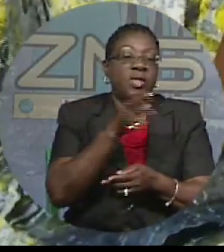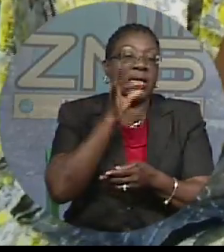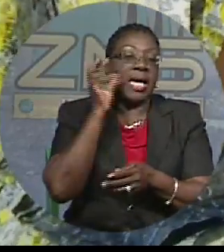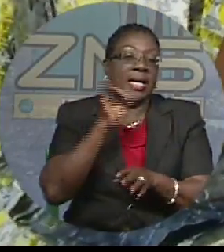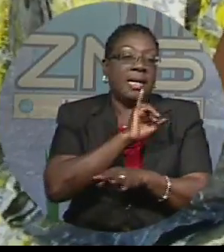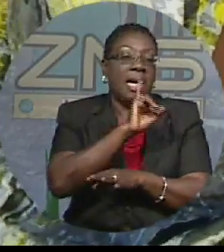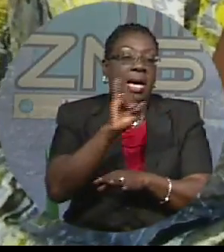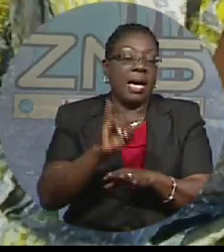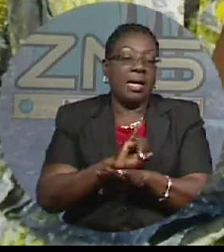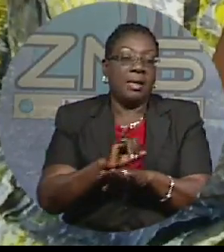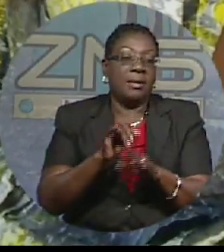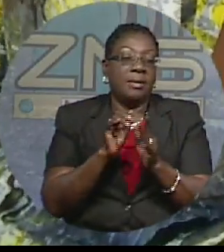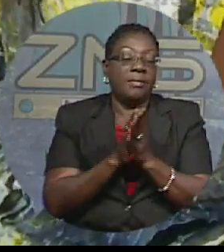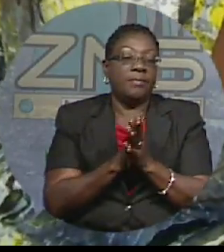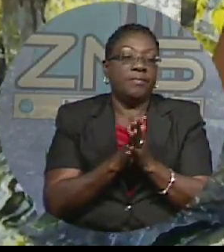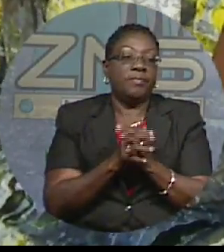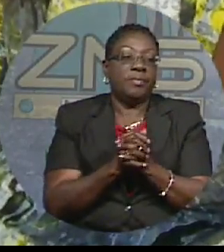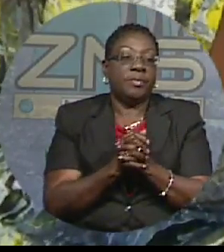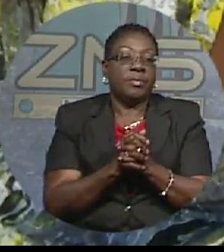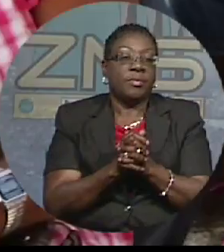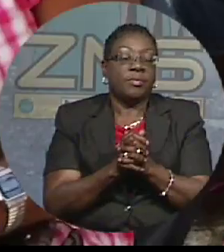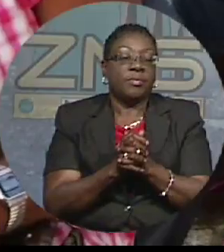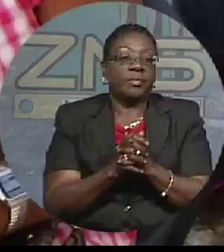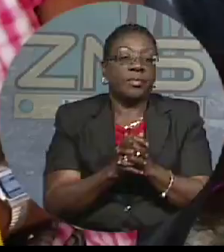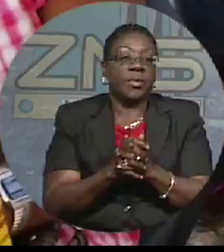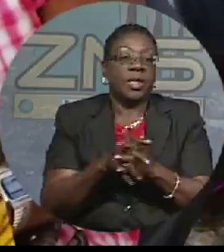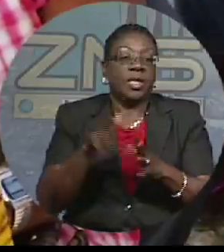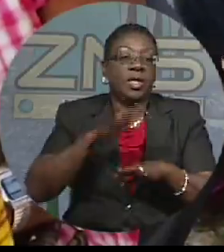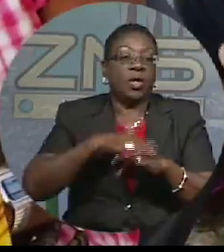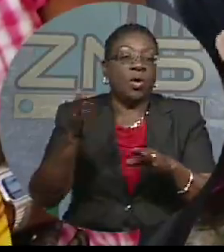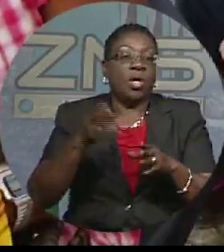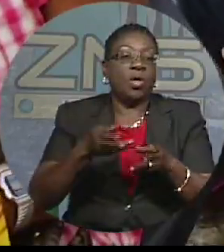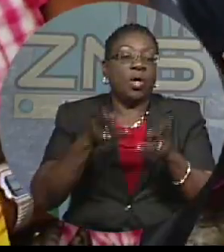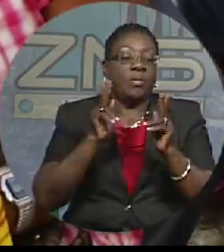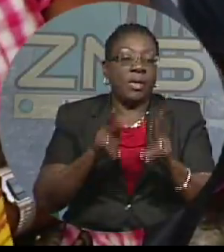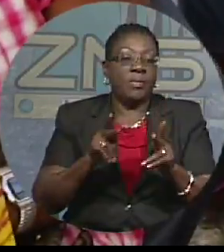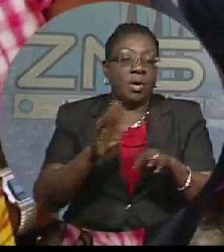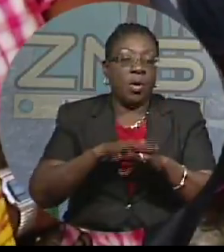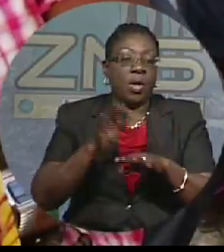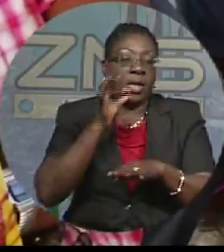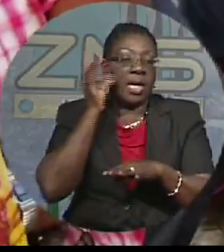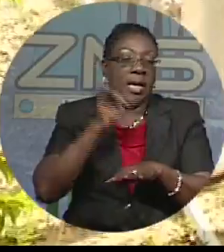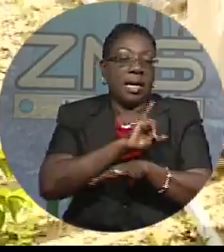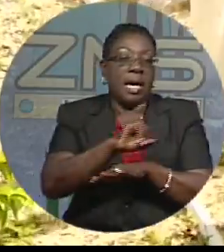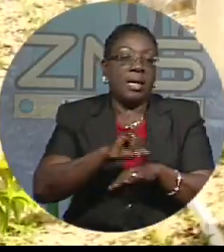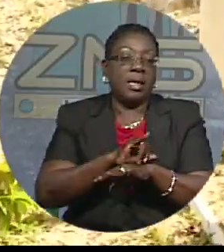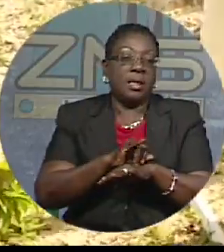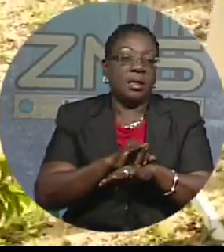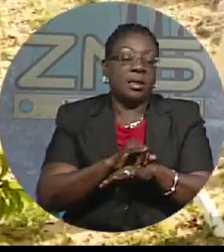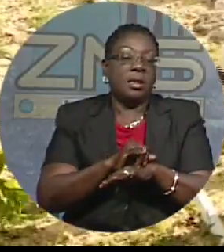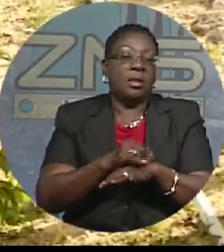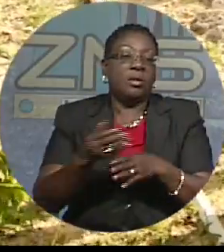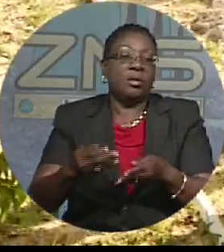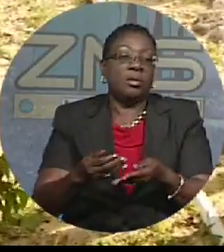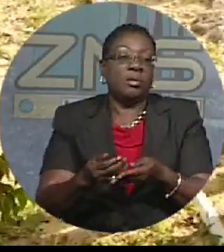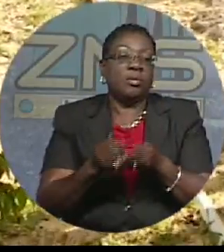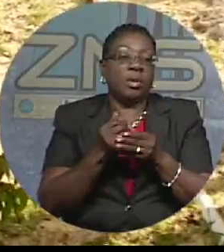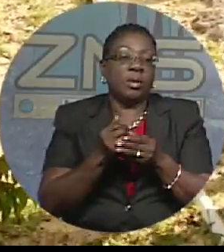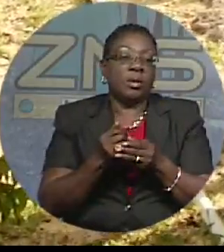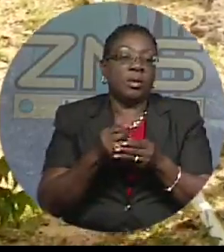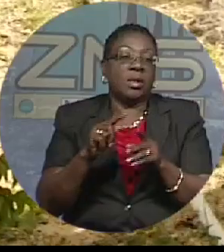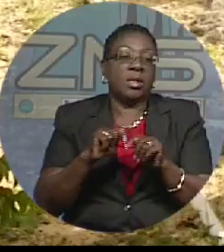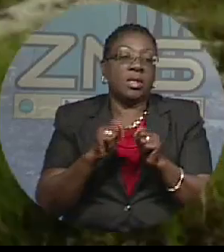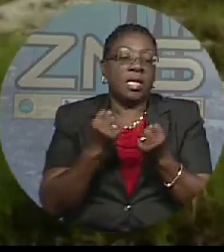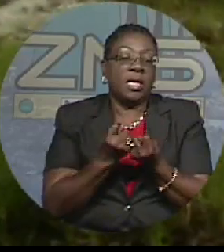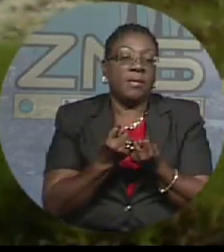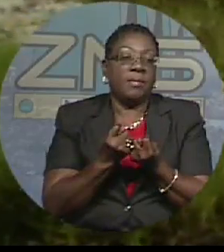Director of Urban Renewal for Grand Bahama, Michelle Reckley. She called on residents and the corporate community to partner with the Urban Renewal team, noting